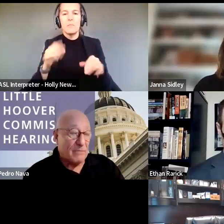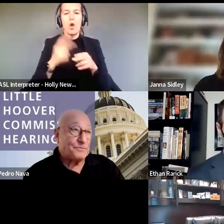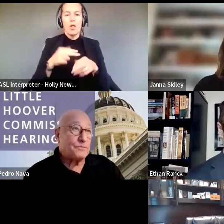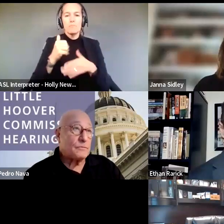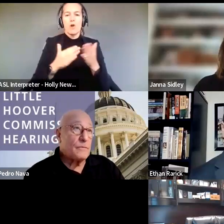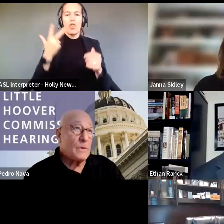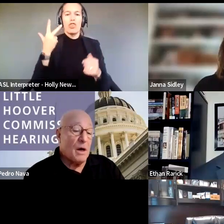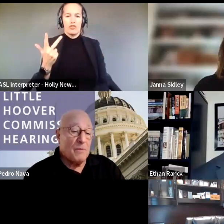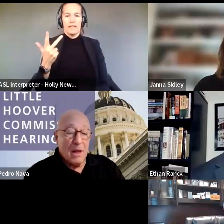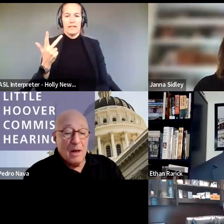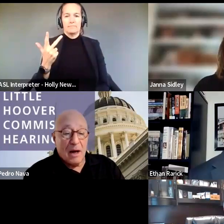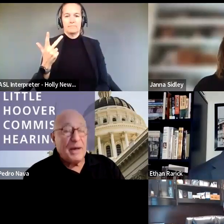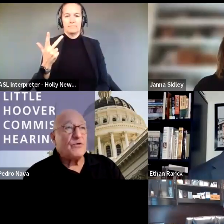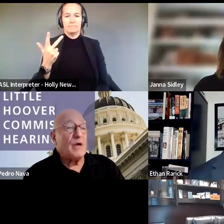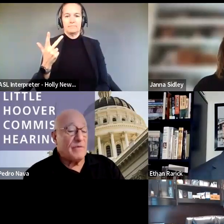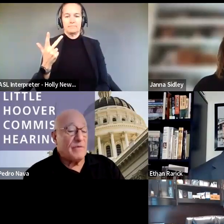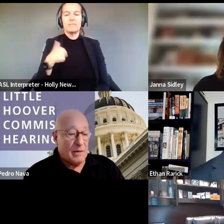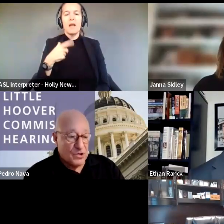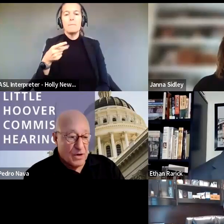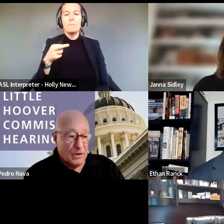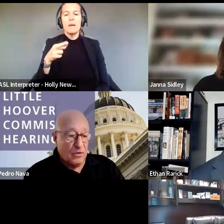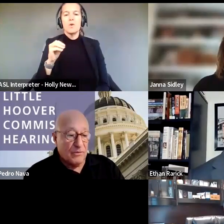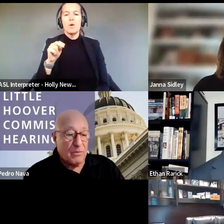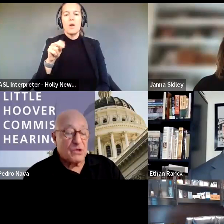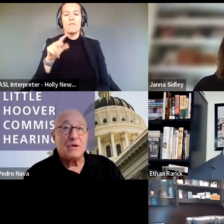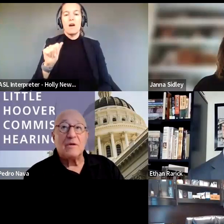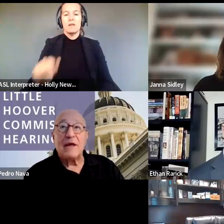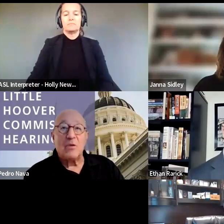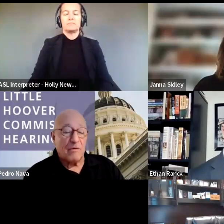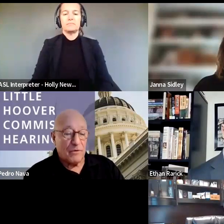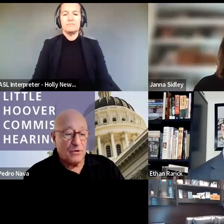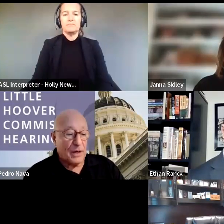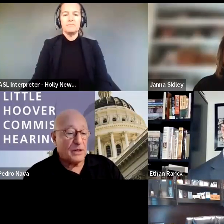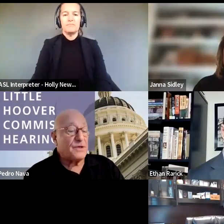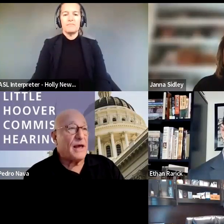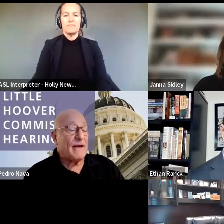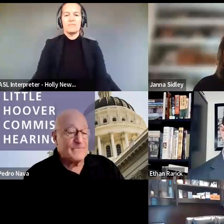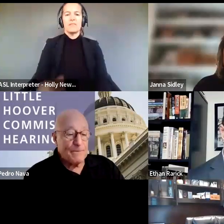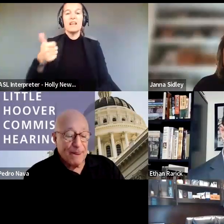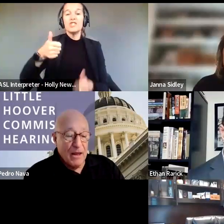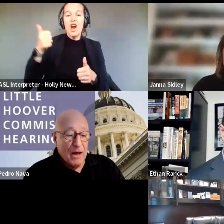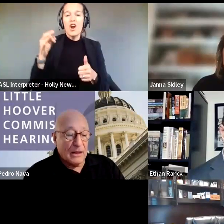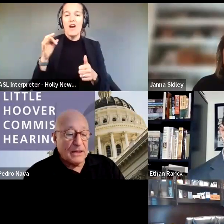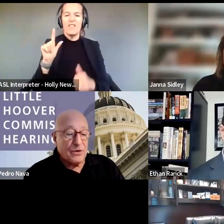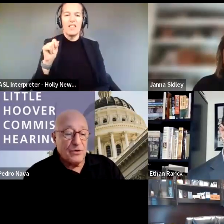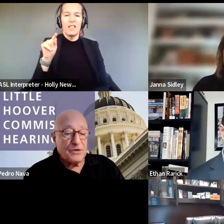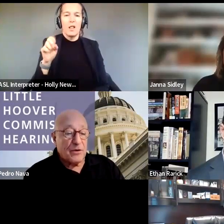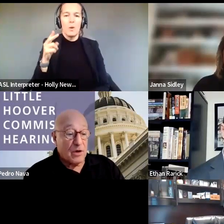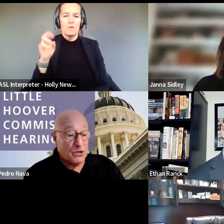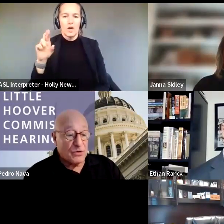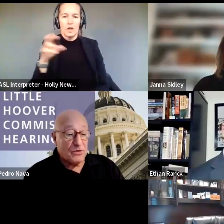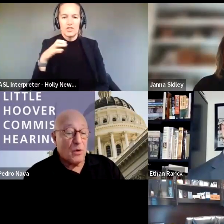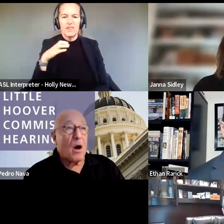3. I'm Pedro Nava, and I'm the chair of the Little Hoover Commission. Thank you all for joining us today. Let's introduce